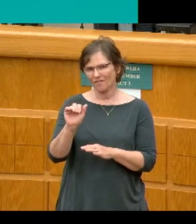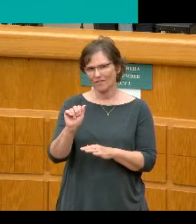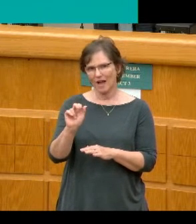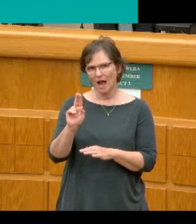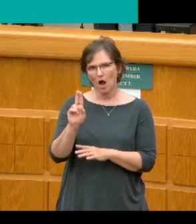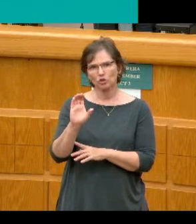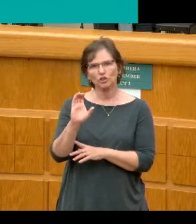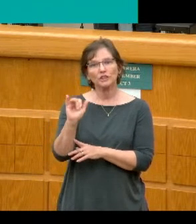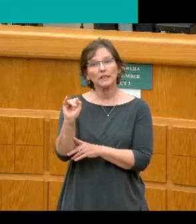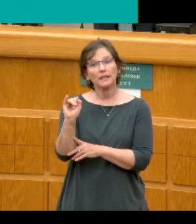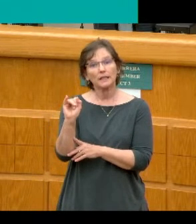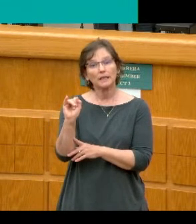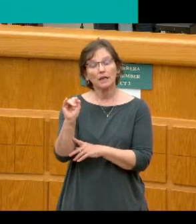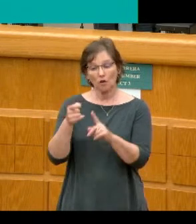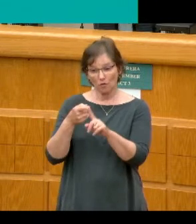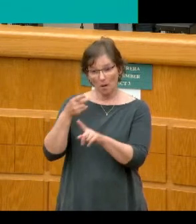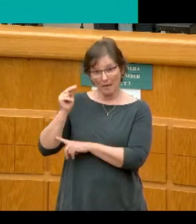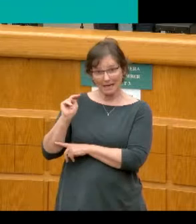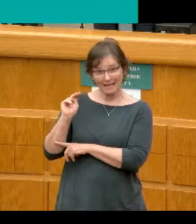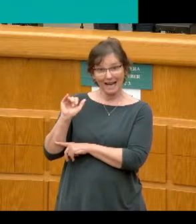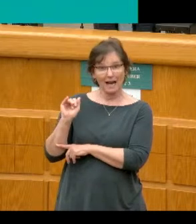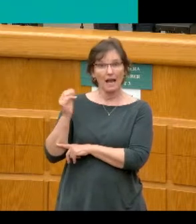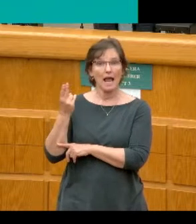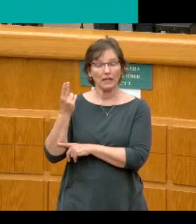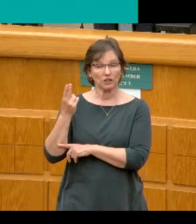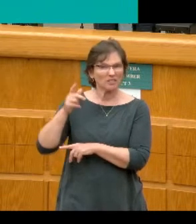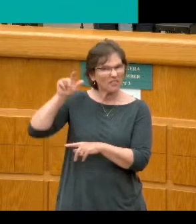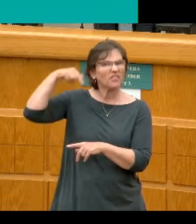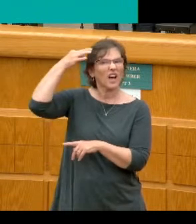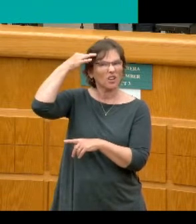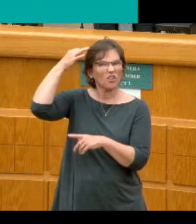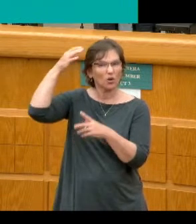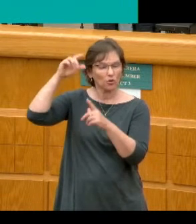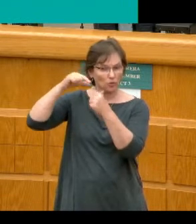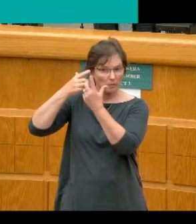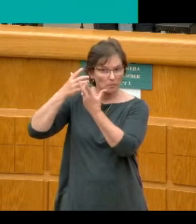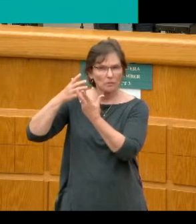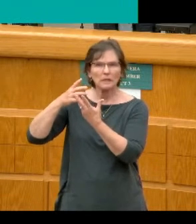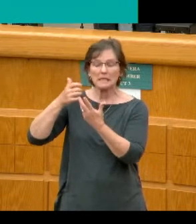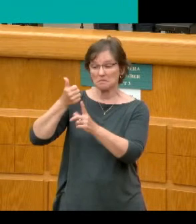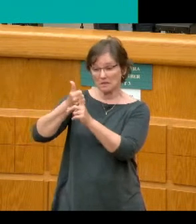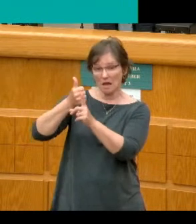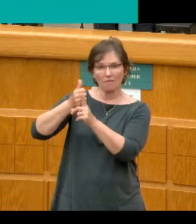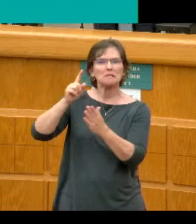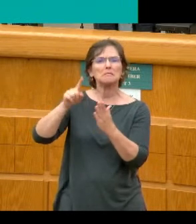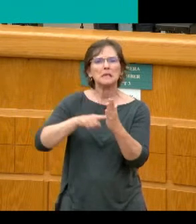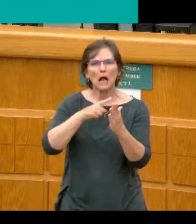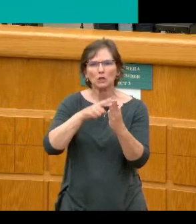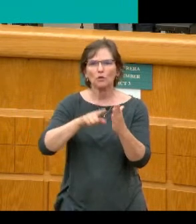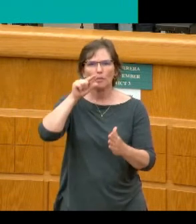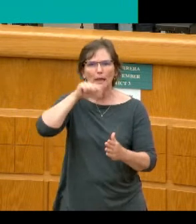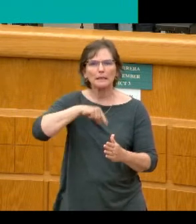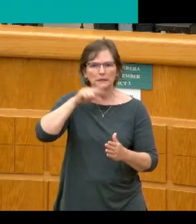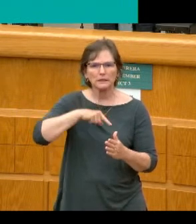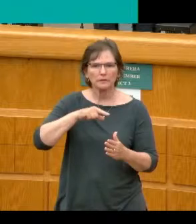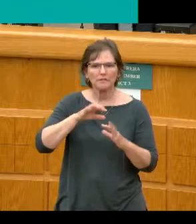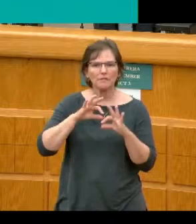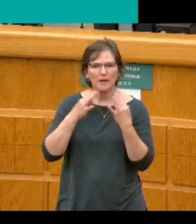This year is not a normal year. This is in no way business as